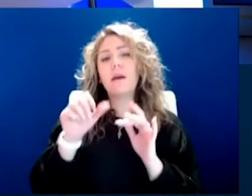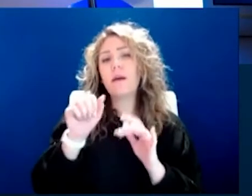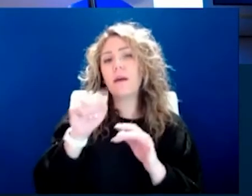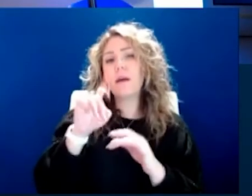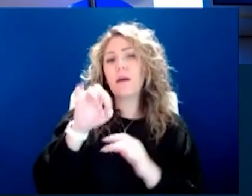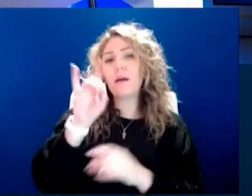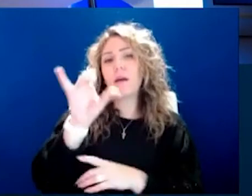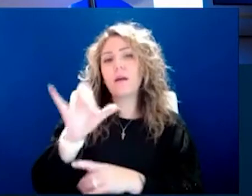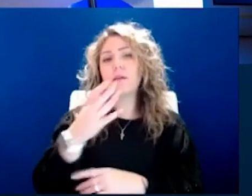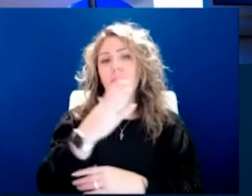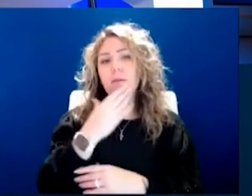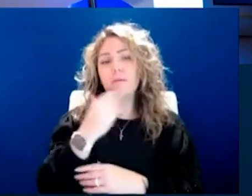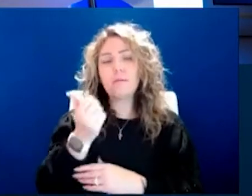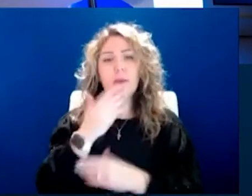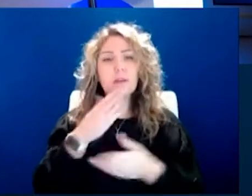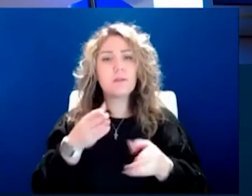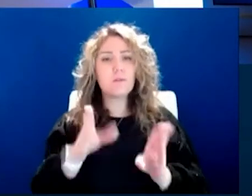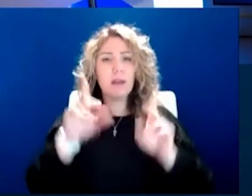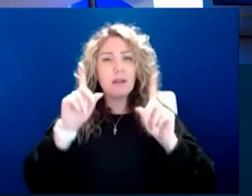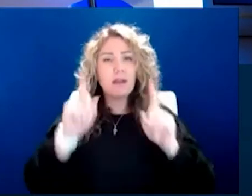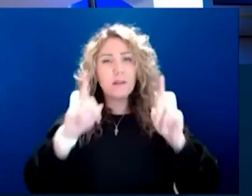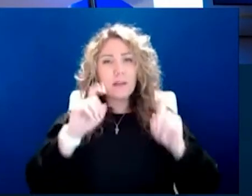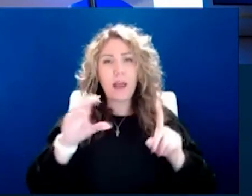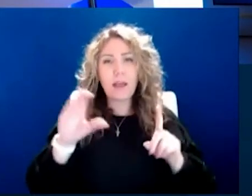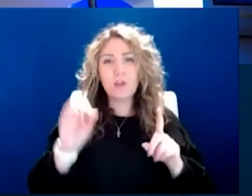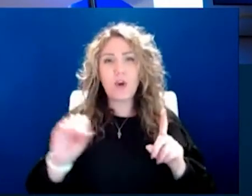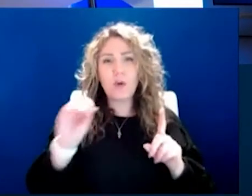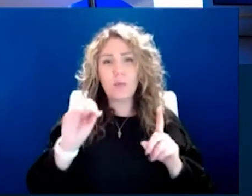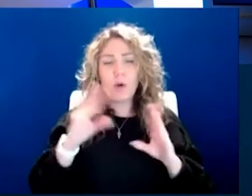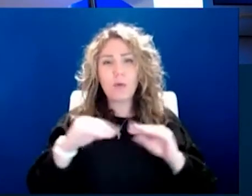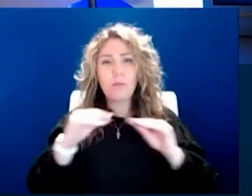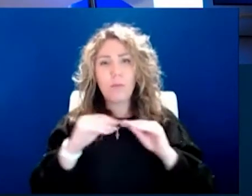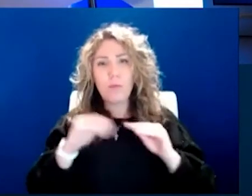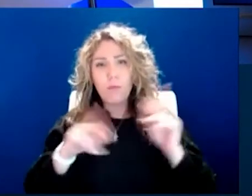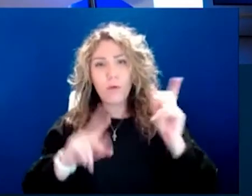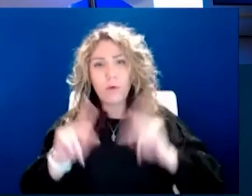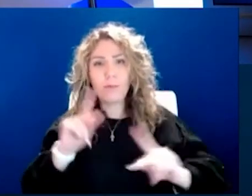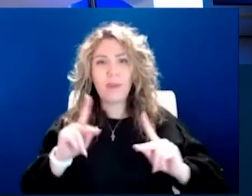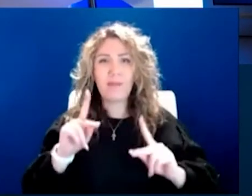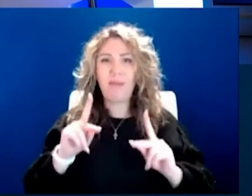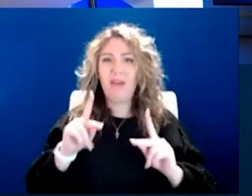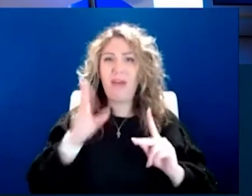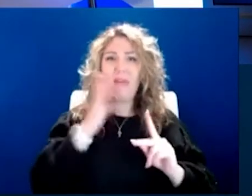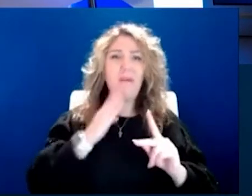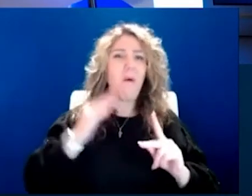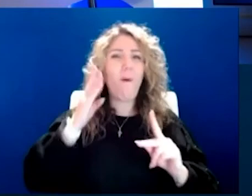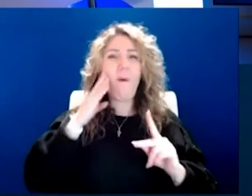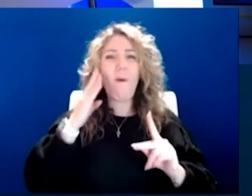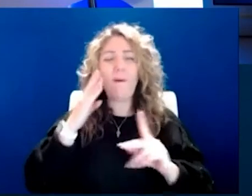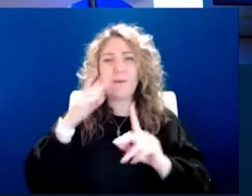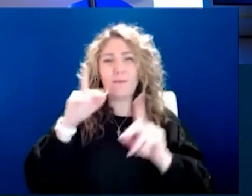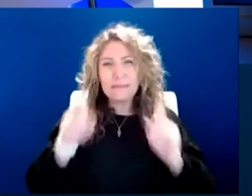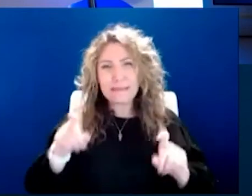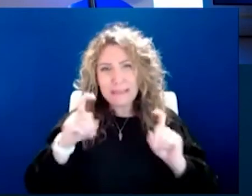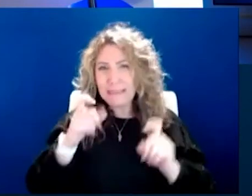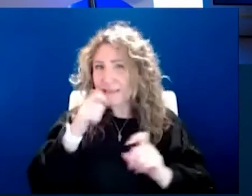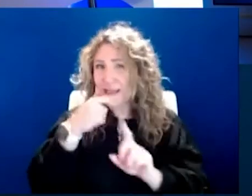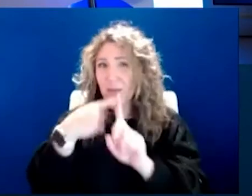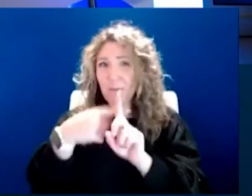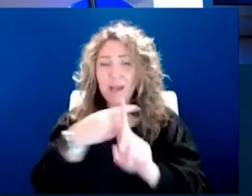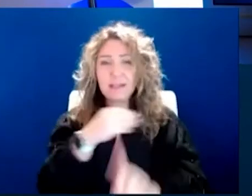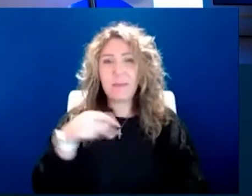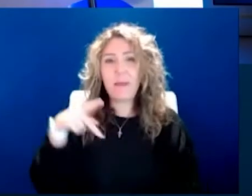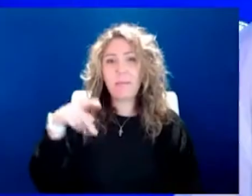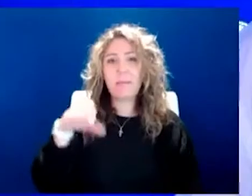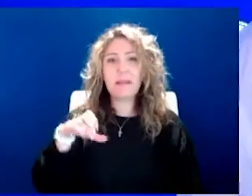test for Omicron at home? I'm seeing more and more people say that at-home tests are not picking up positives where PCR tests would be doing that.